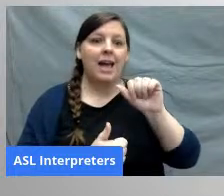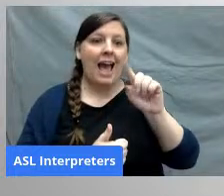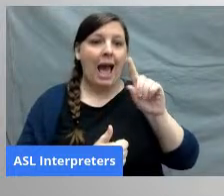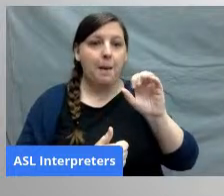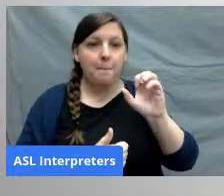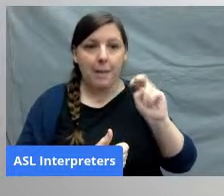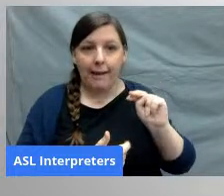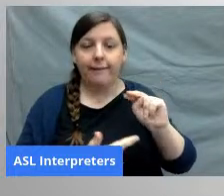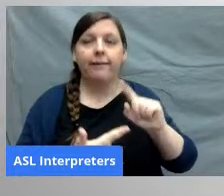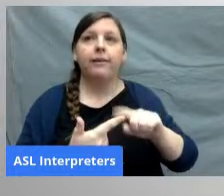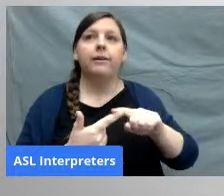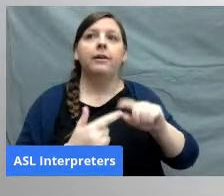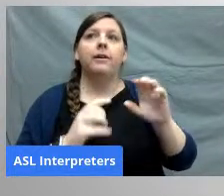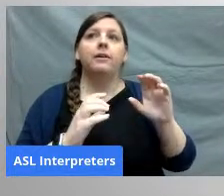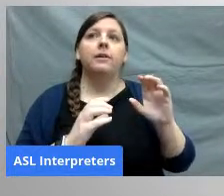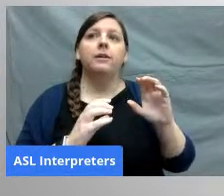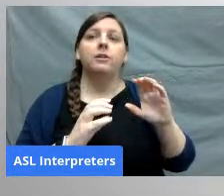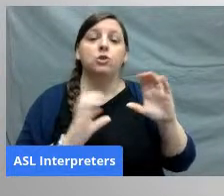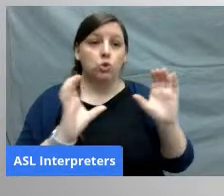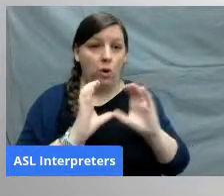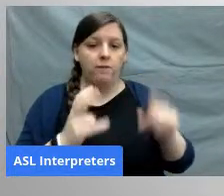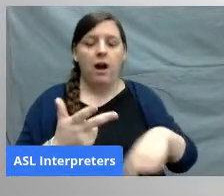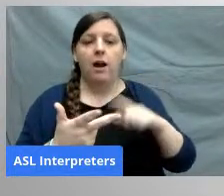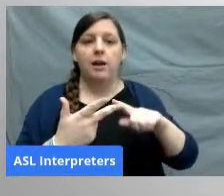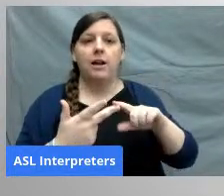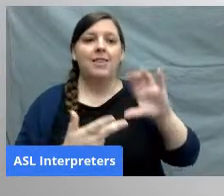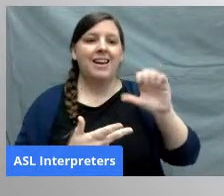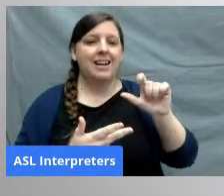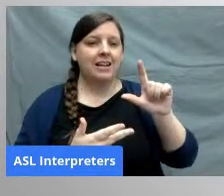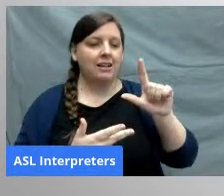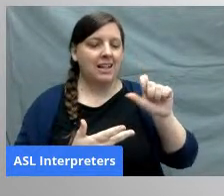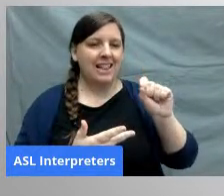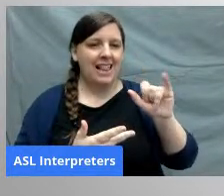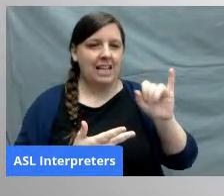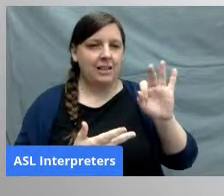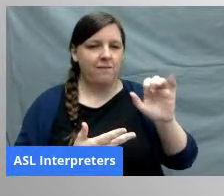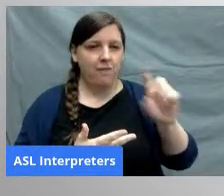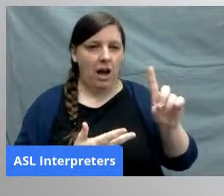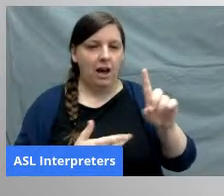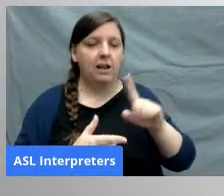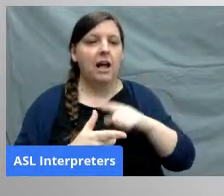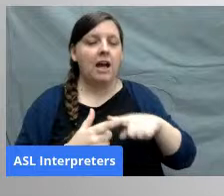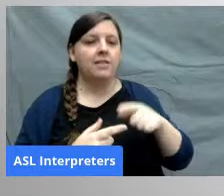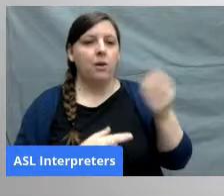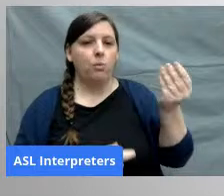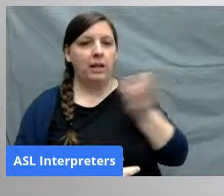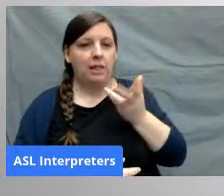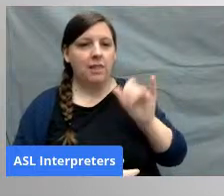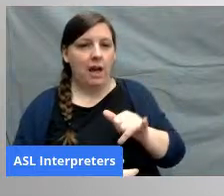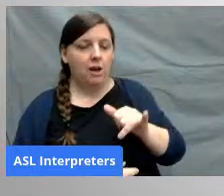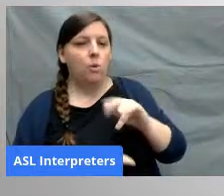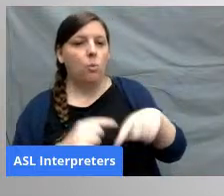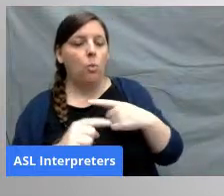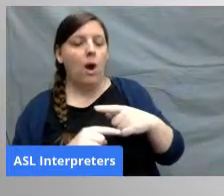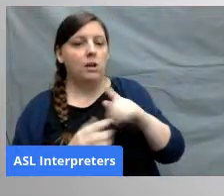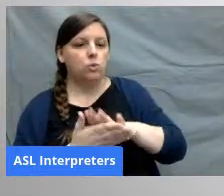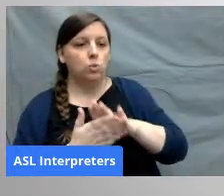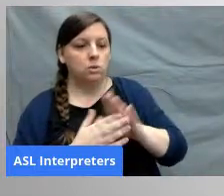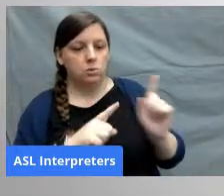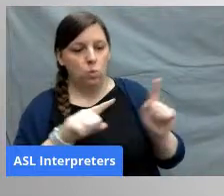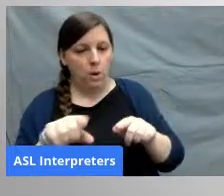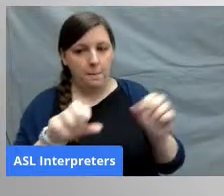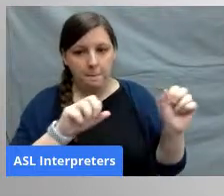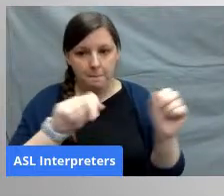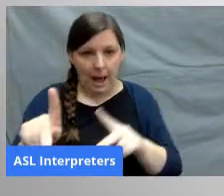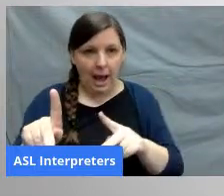we always get that information when school is beginning back to where we are in terms of being ready